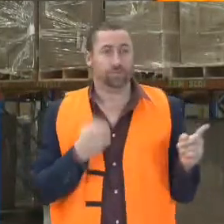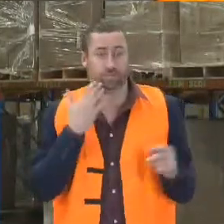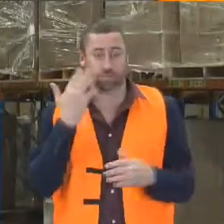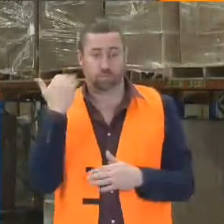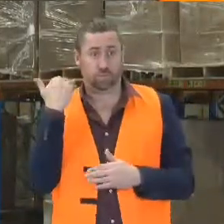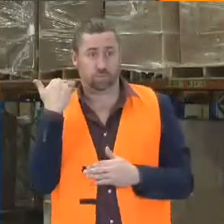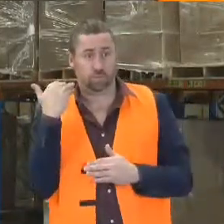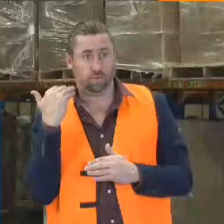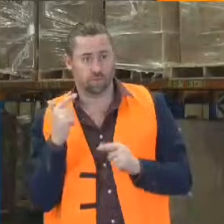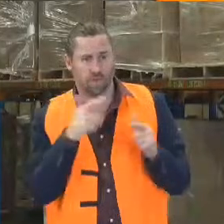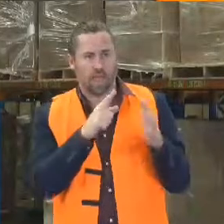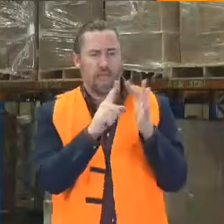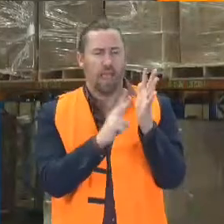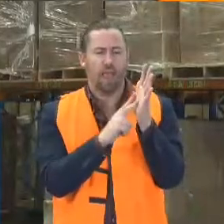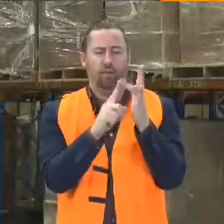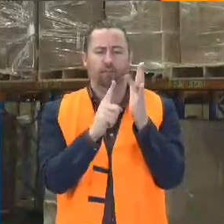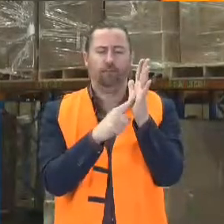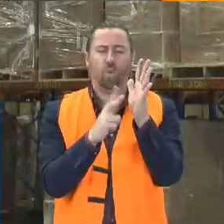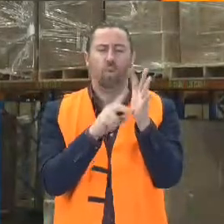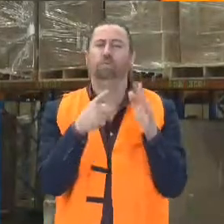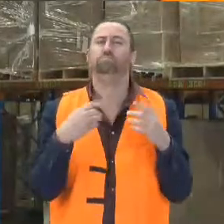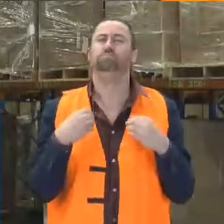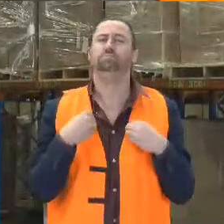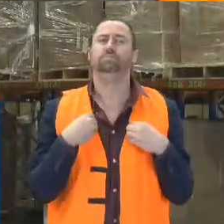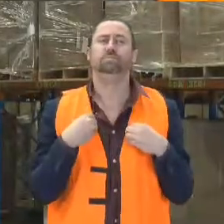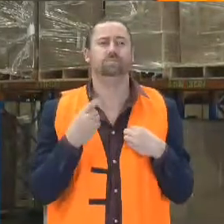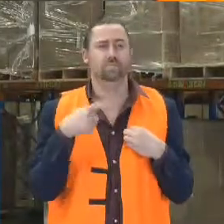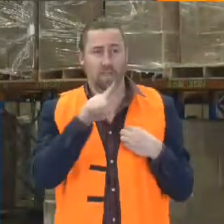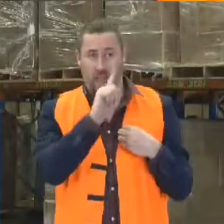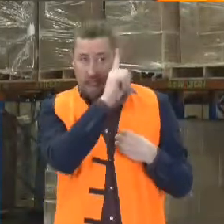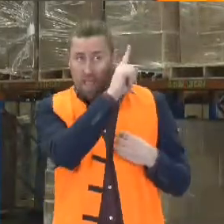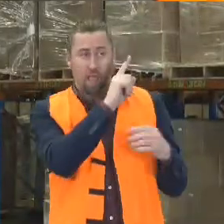just recently and looked at Evolve, and they're just getting their